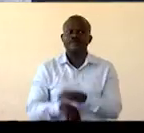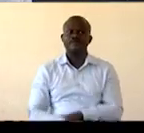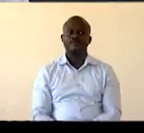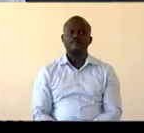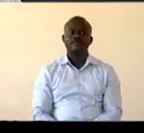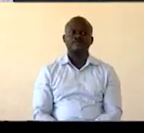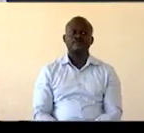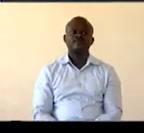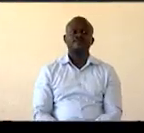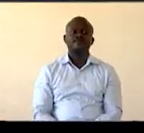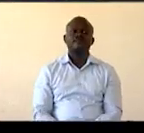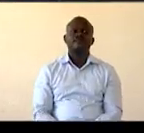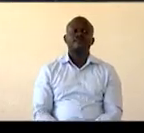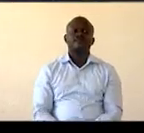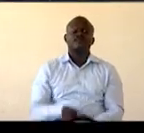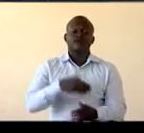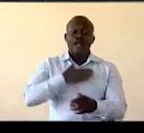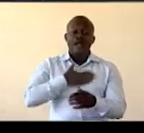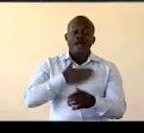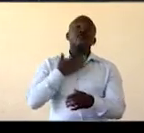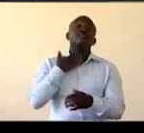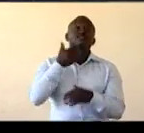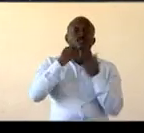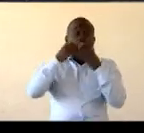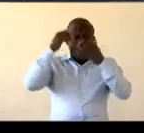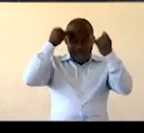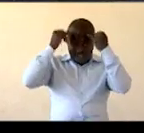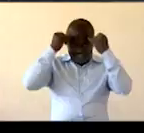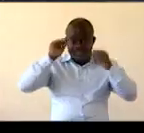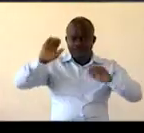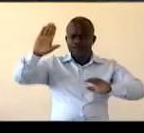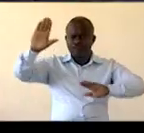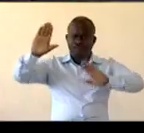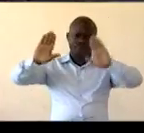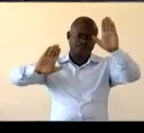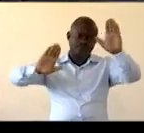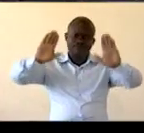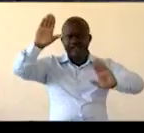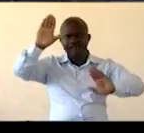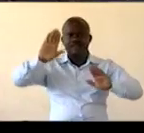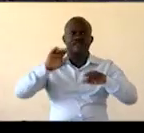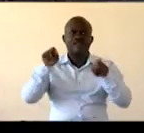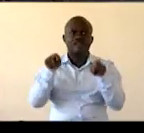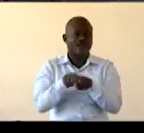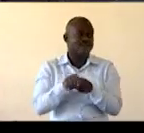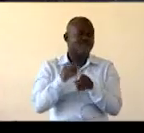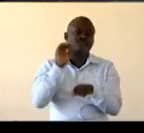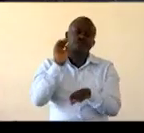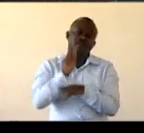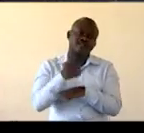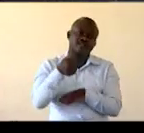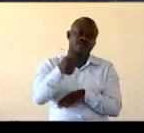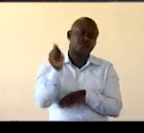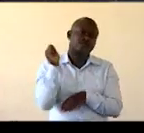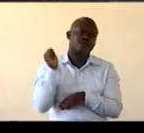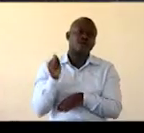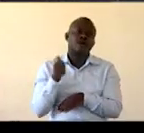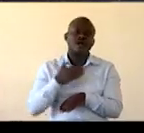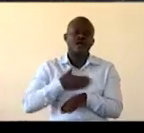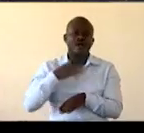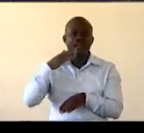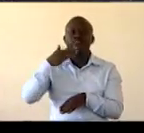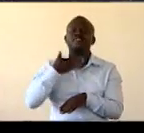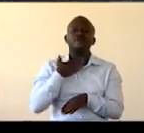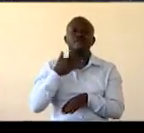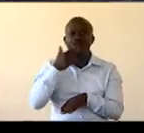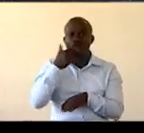I need your views. I need you to actively participate as I requested you. I need